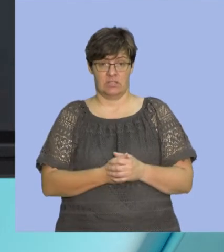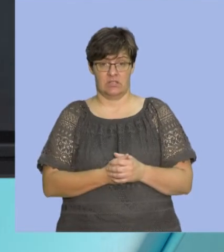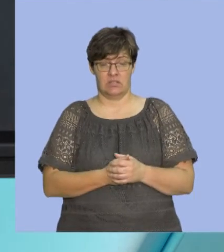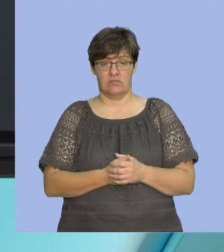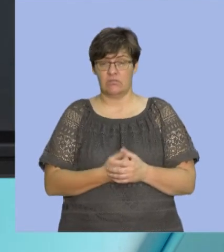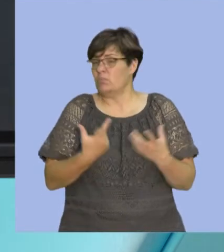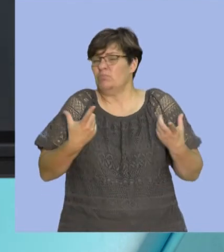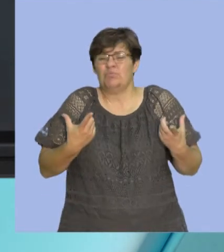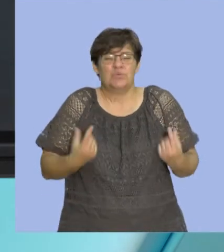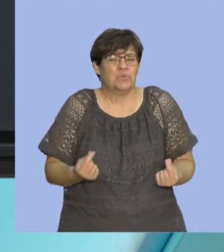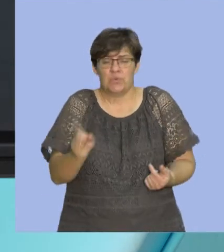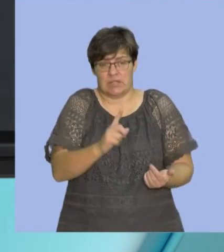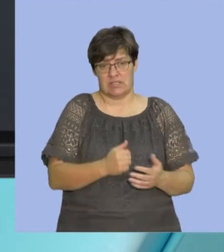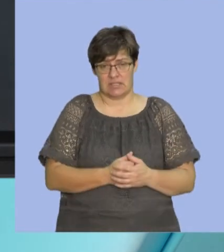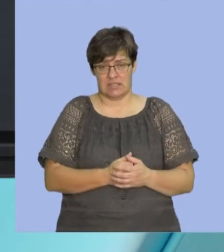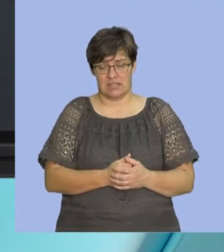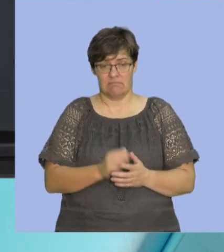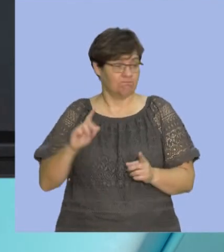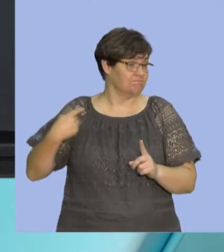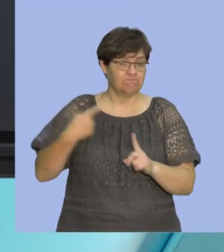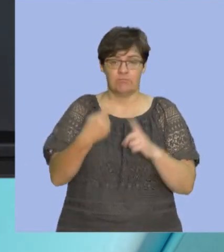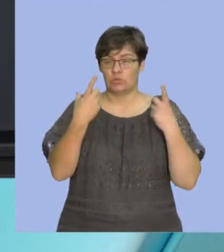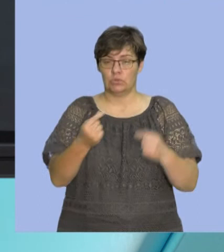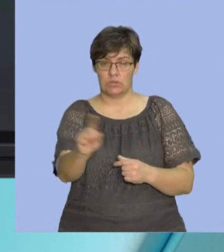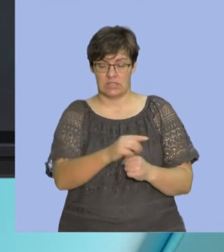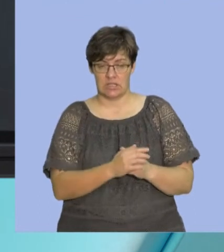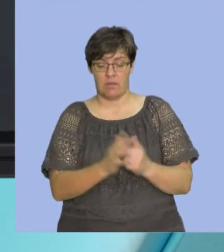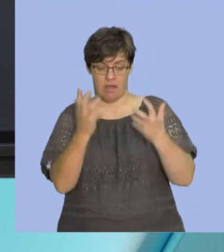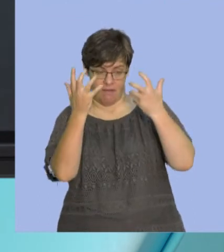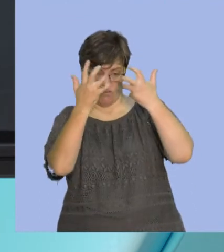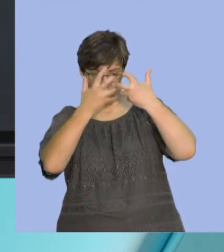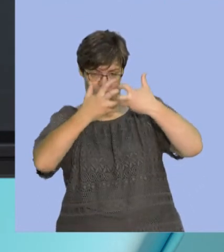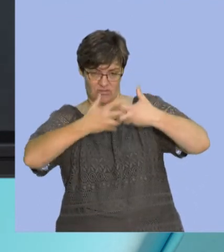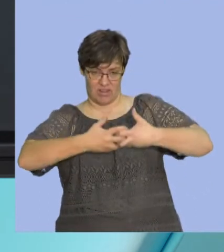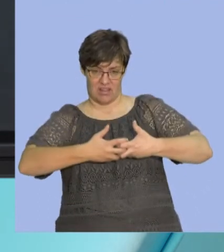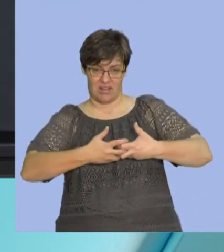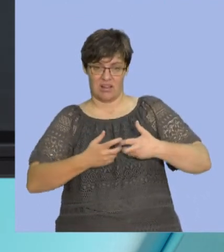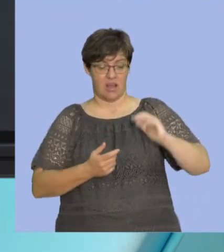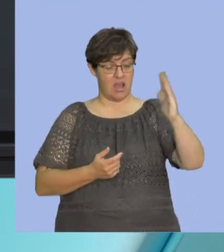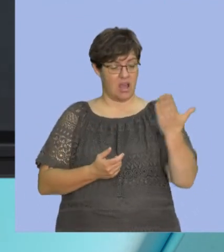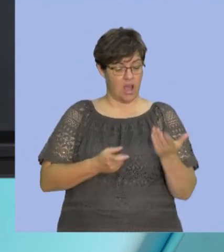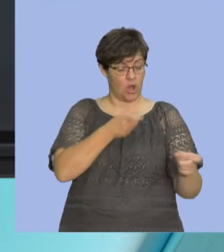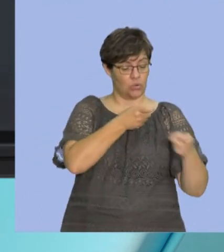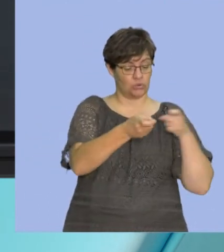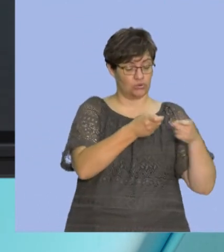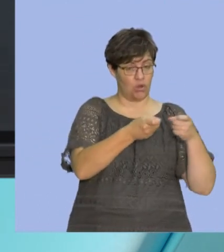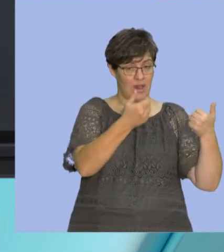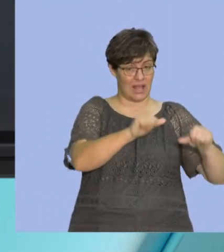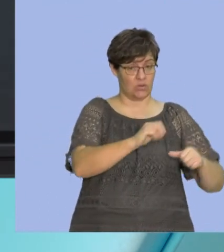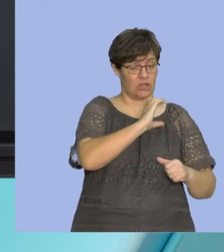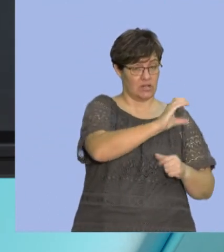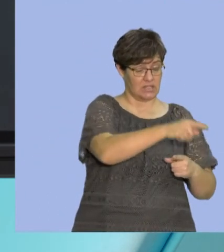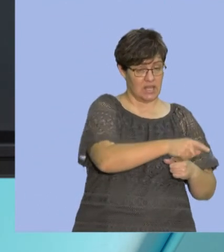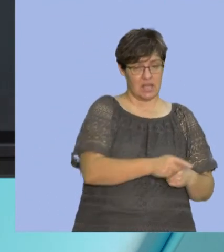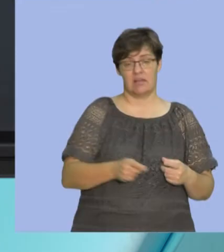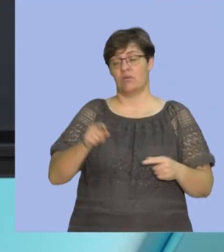what are we doing here? What are we doing so far? We are reconciling the creditor's control account with